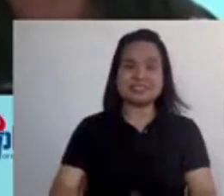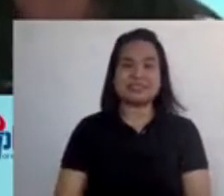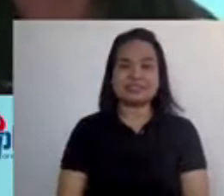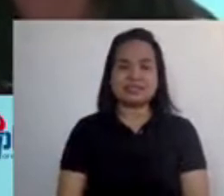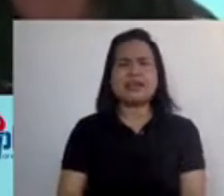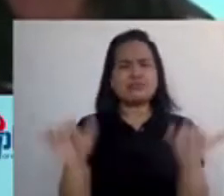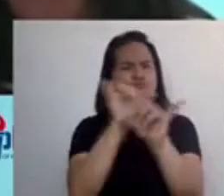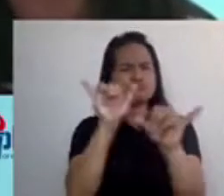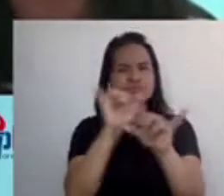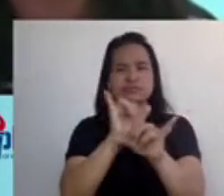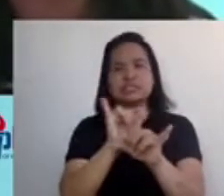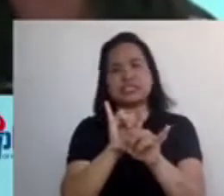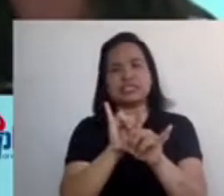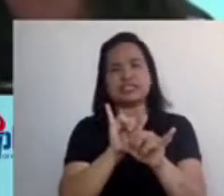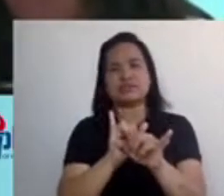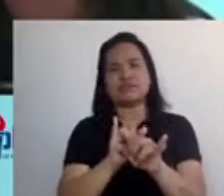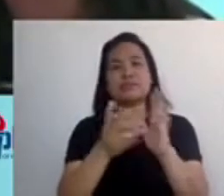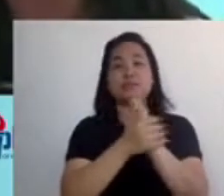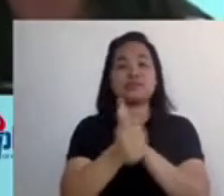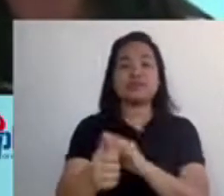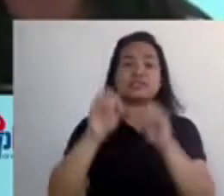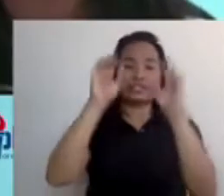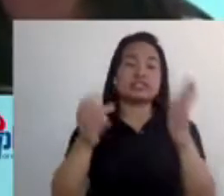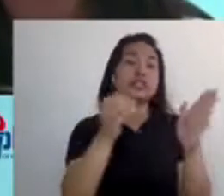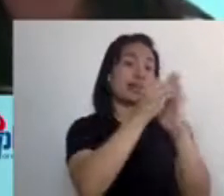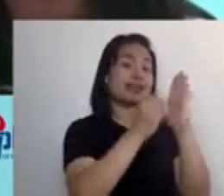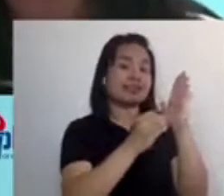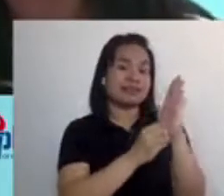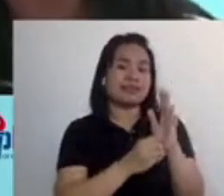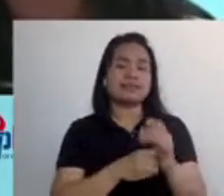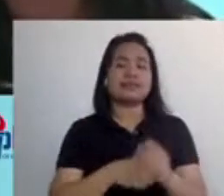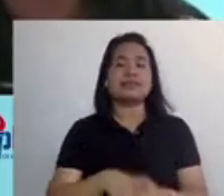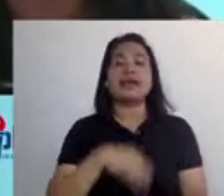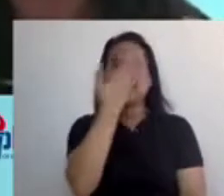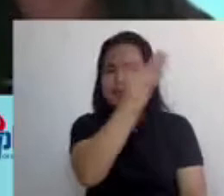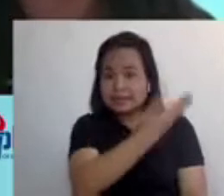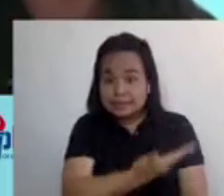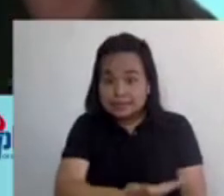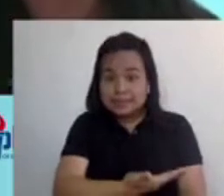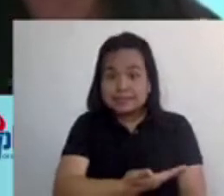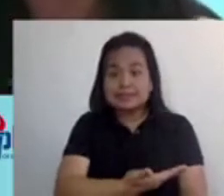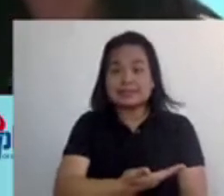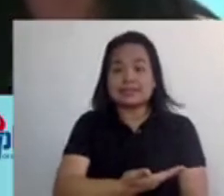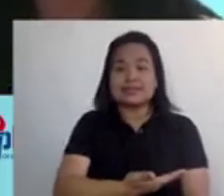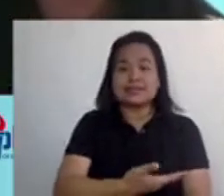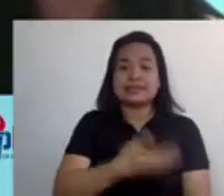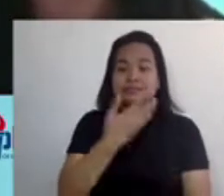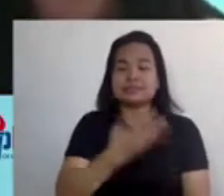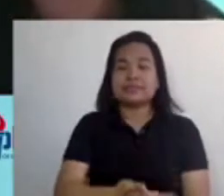indicators, these 19 indicators are applicable to both regular and full-time